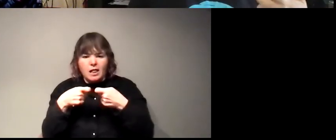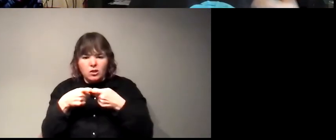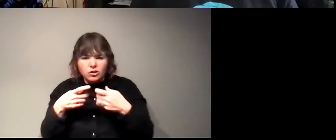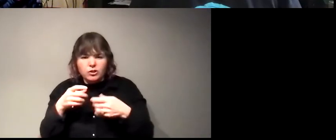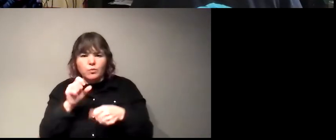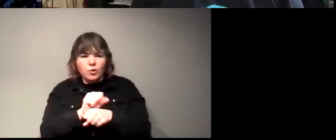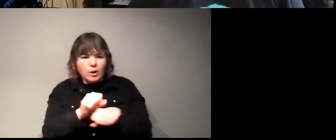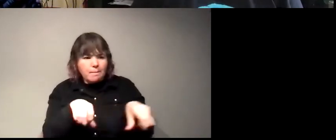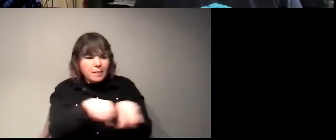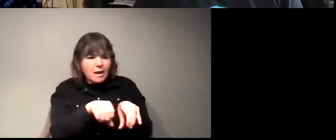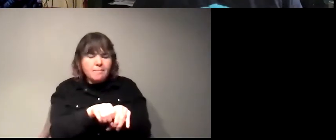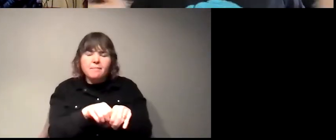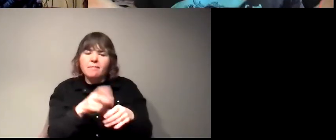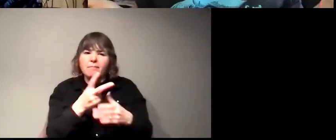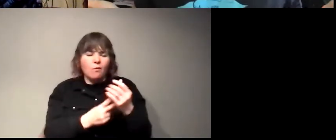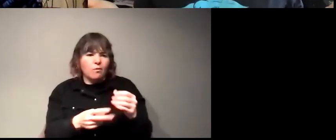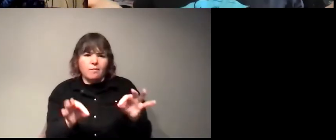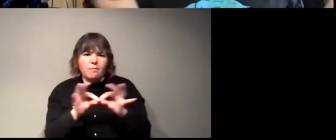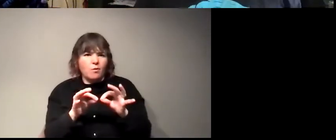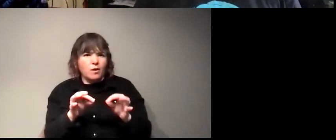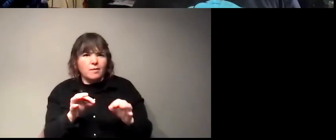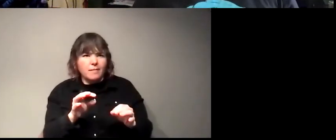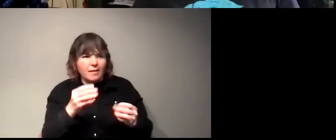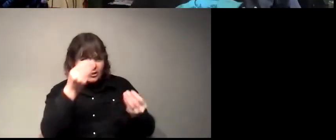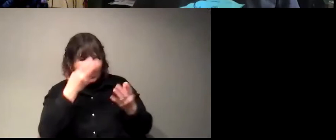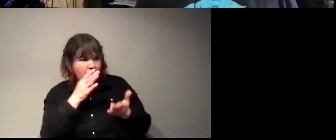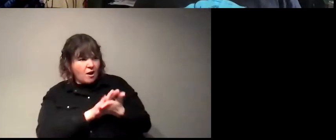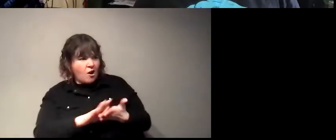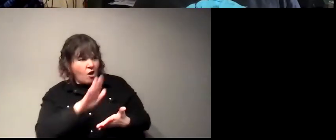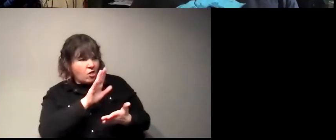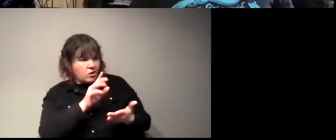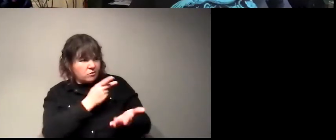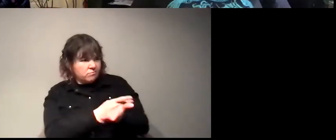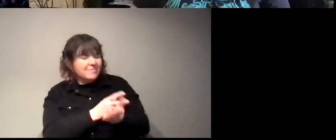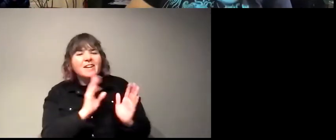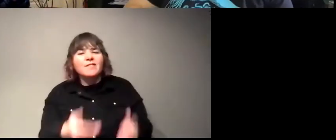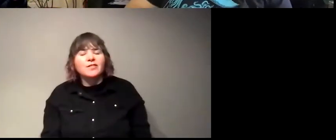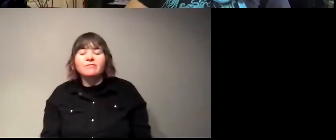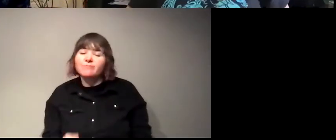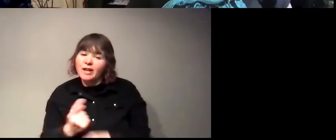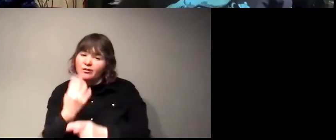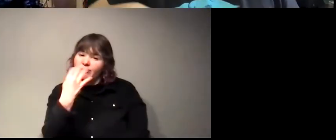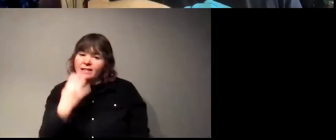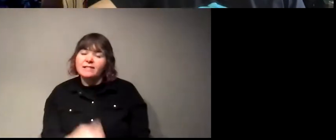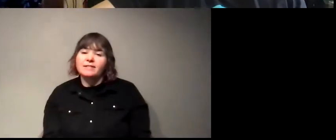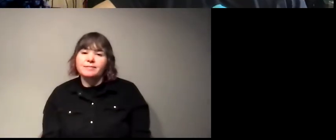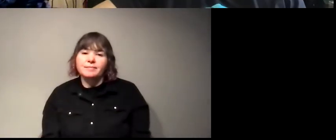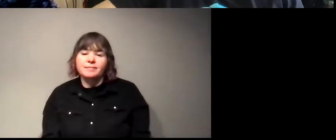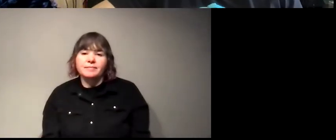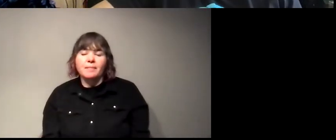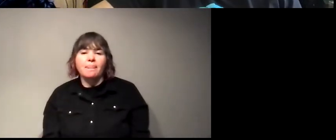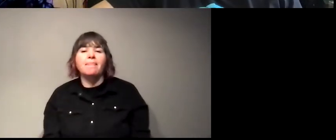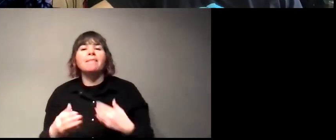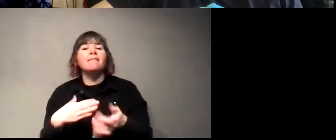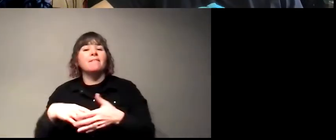and plumbing, both huge. They never tell you It's that when you're in school, but it yeah, is it's crazy. yeah. Yeah. For sure. And even